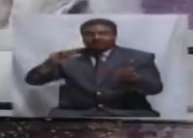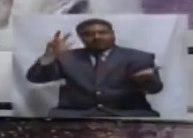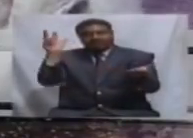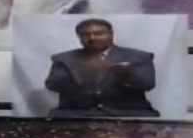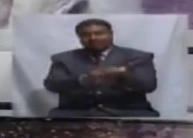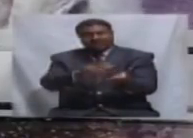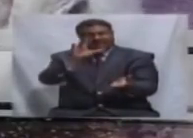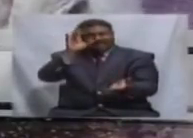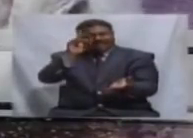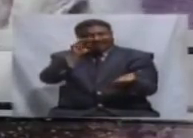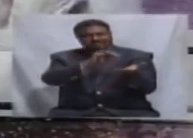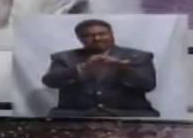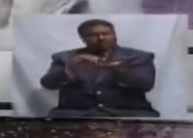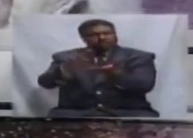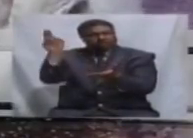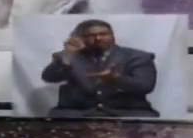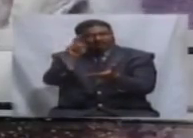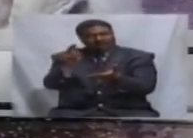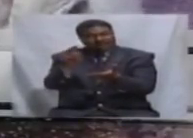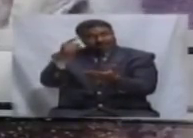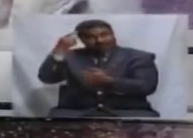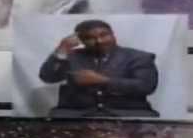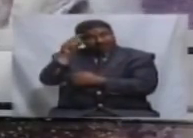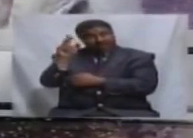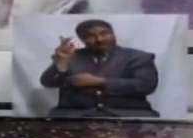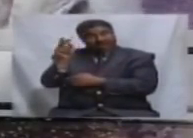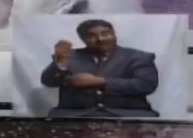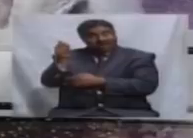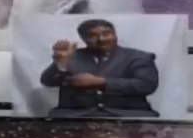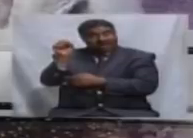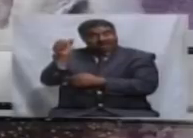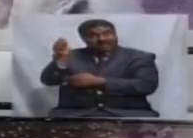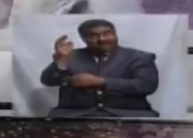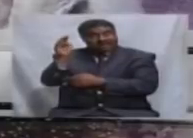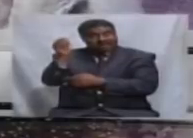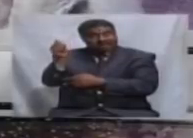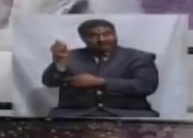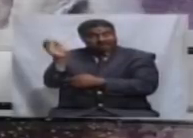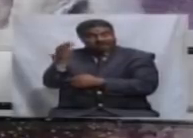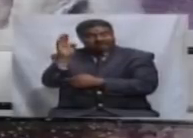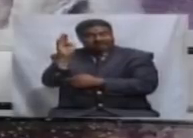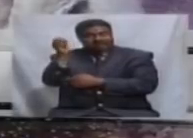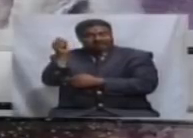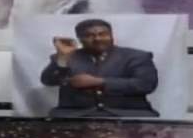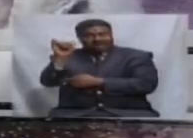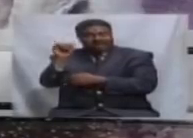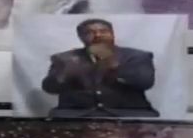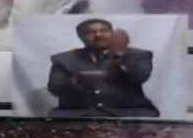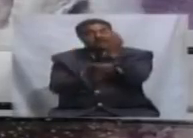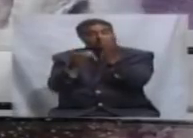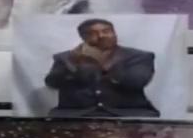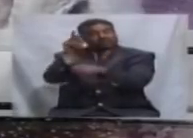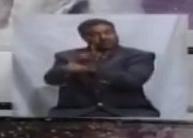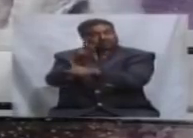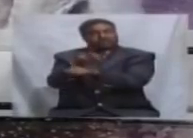million Kasaba Bay Development Planning Project. Northern Province Minister Brian Munduvile disclosed this when he addressed